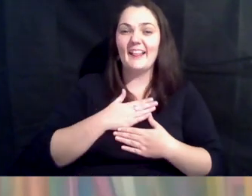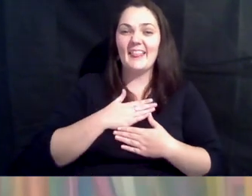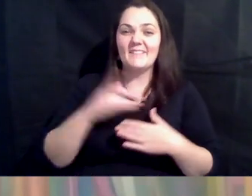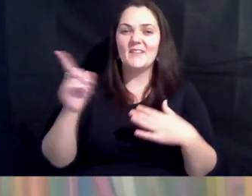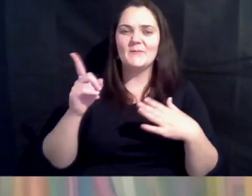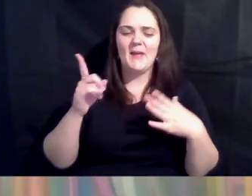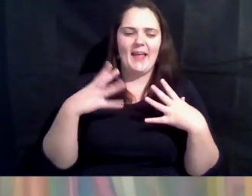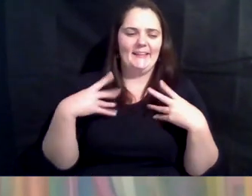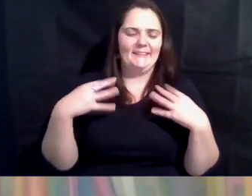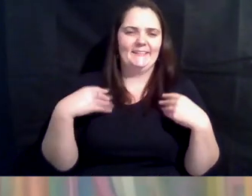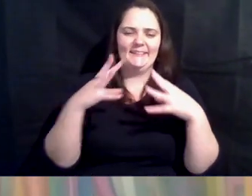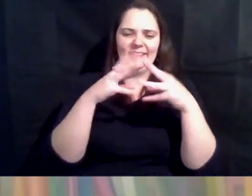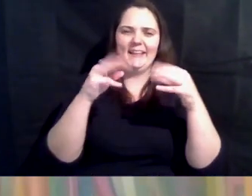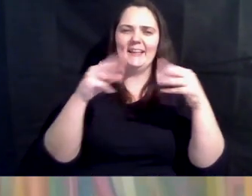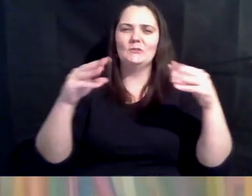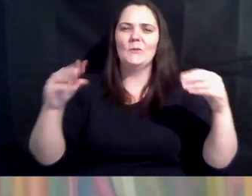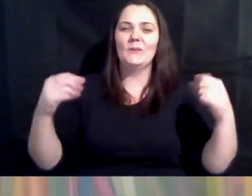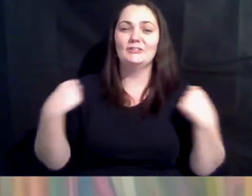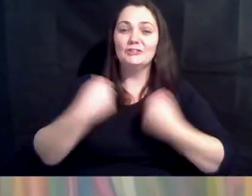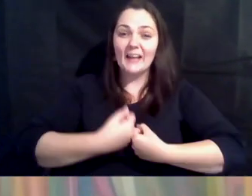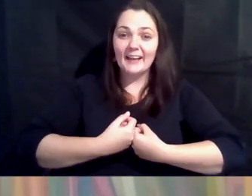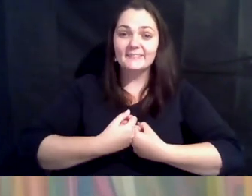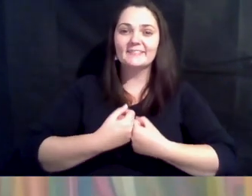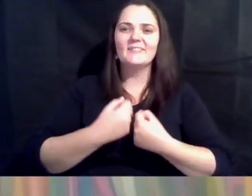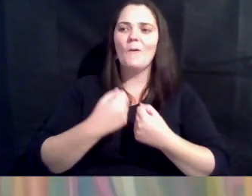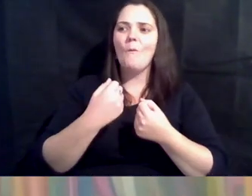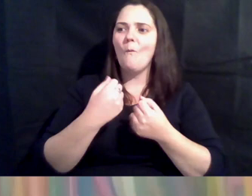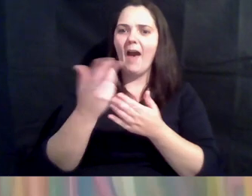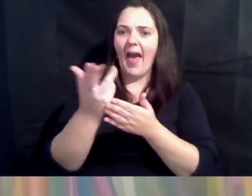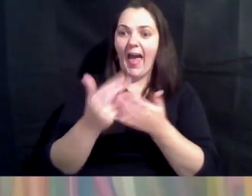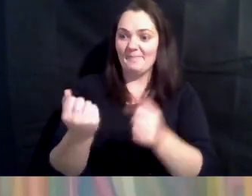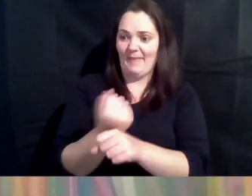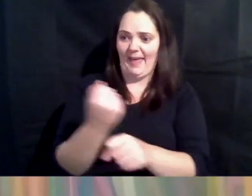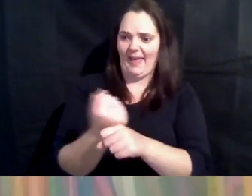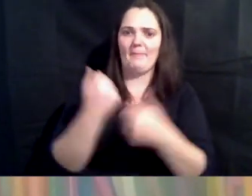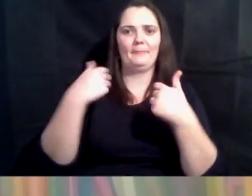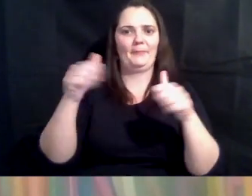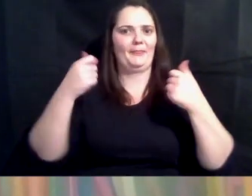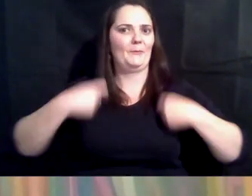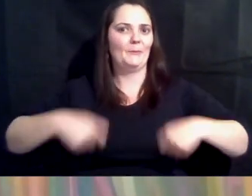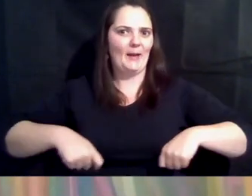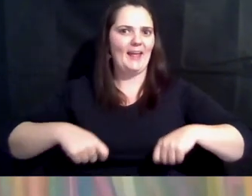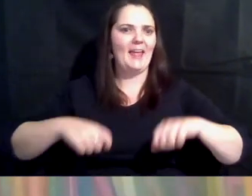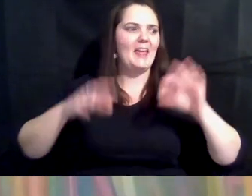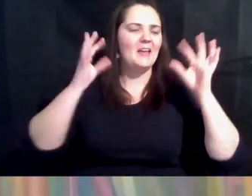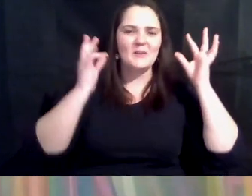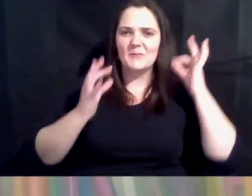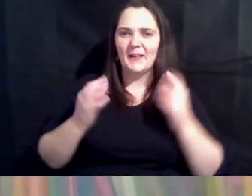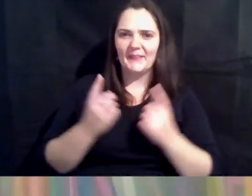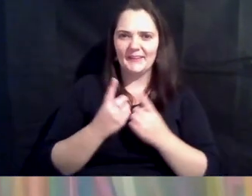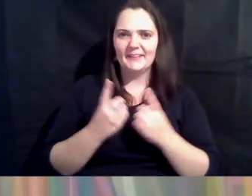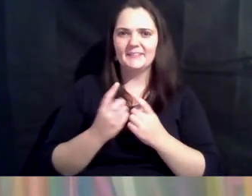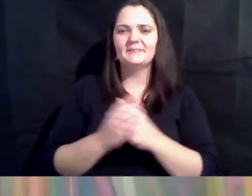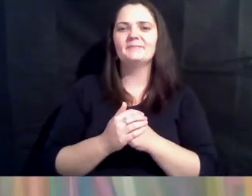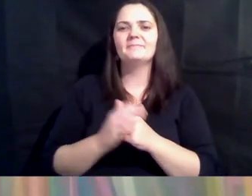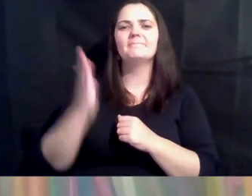tinsel jackets and wearable art pieces and things like that. But in the audio realm, for the last